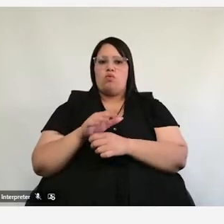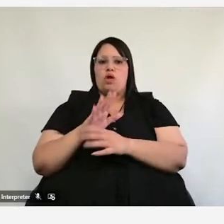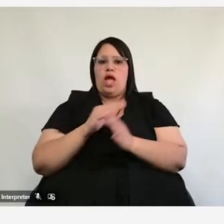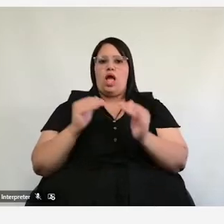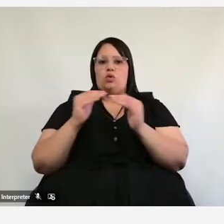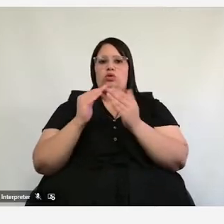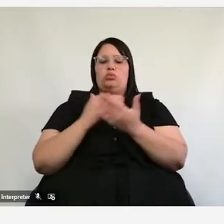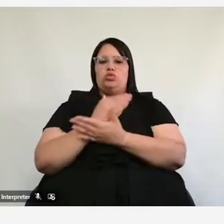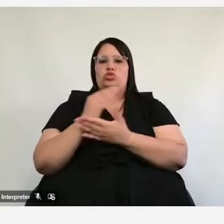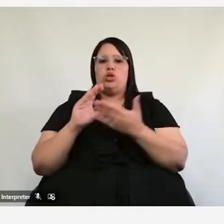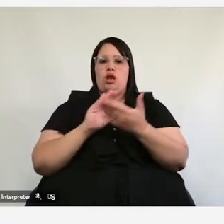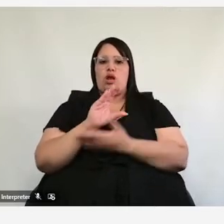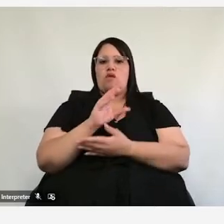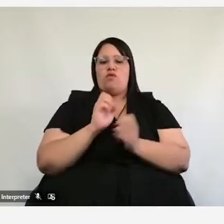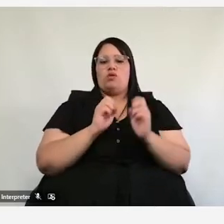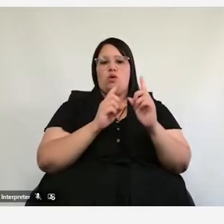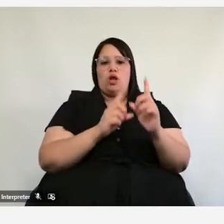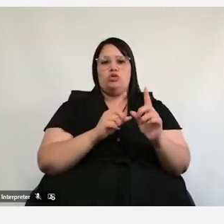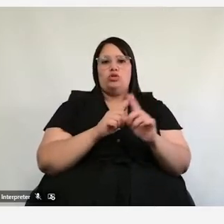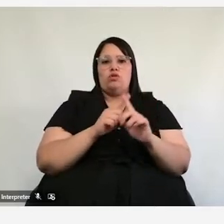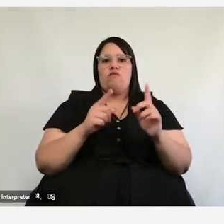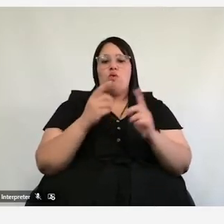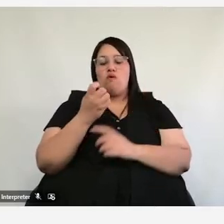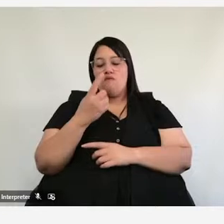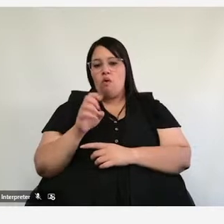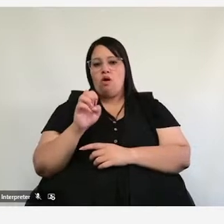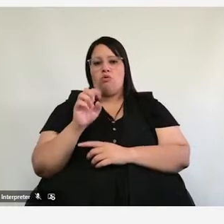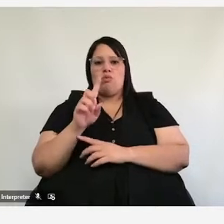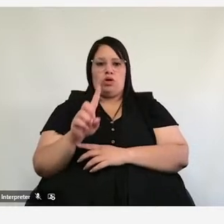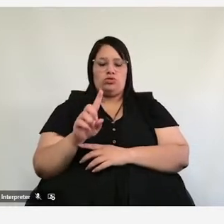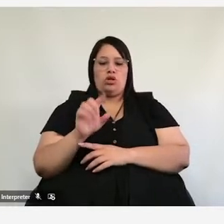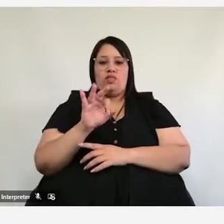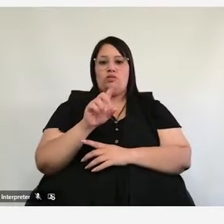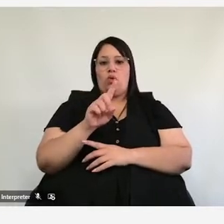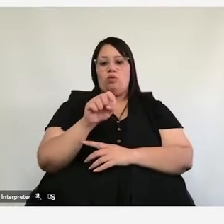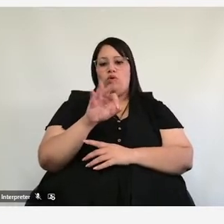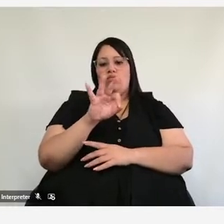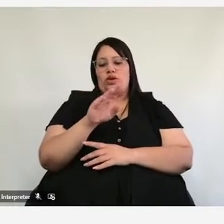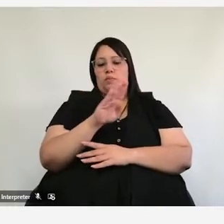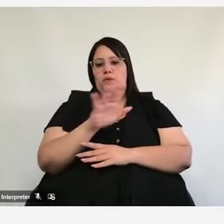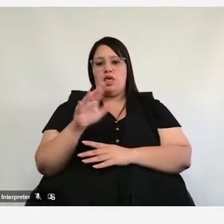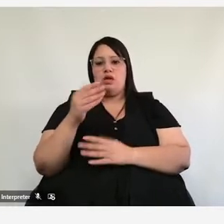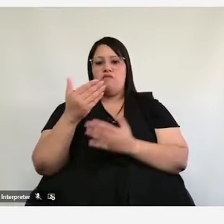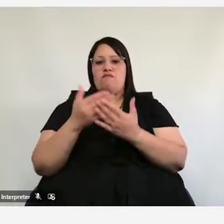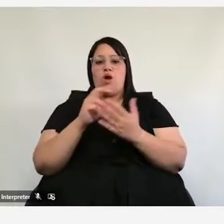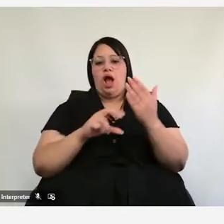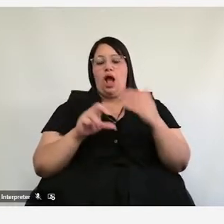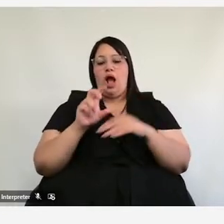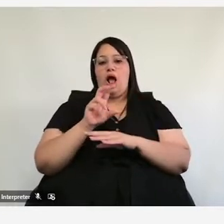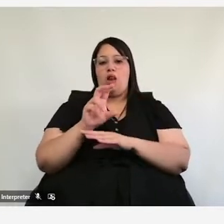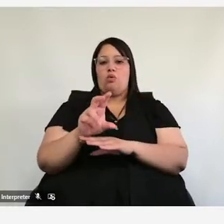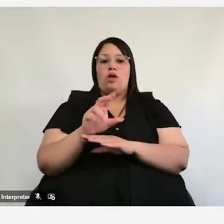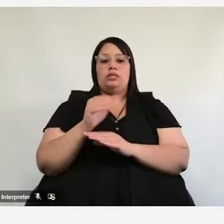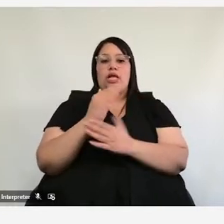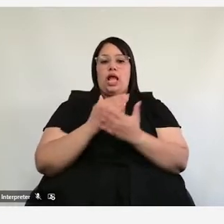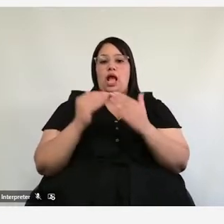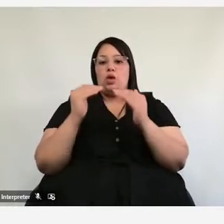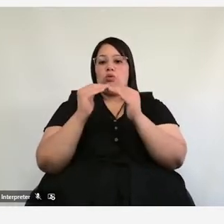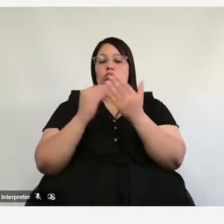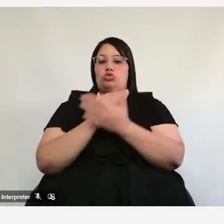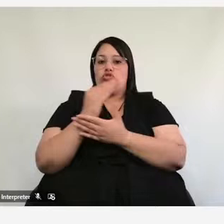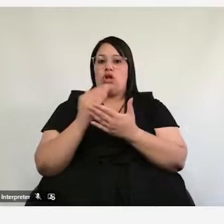share allocation for education to education. 31.3 billion rand was allocated in the equitable share